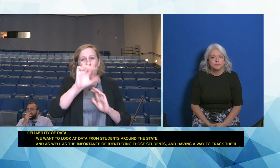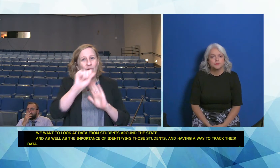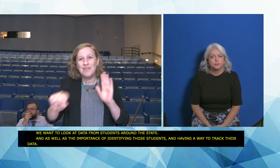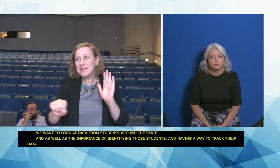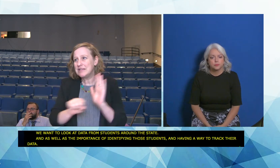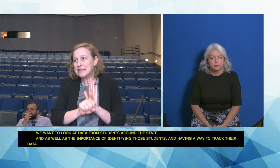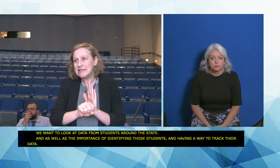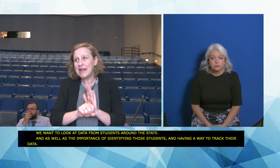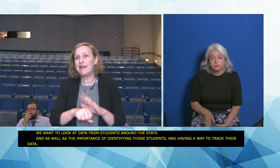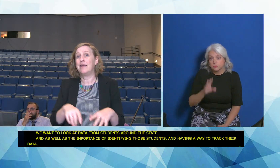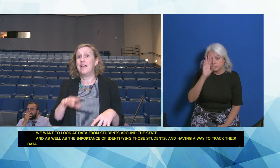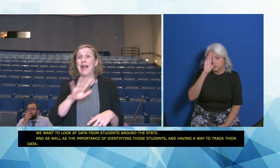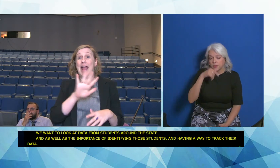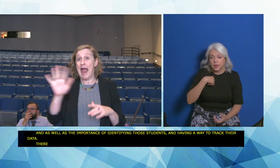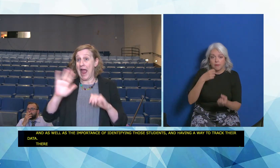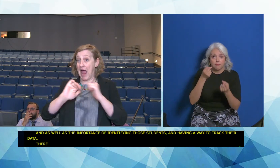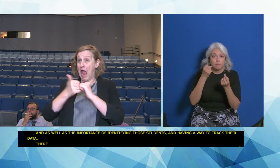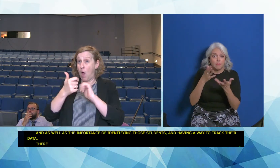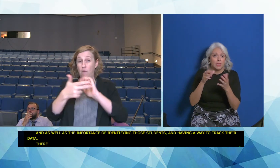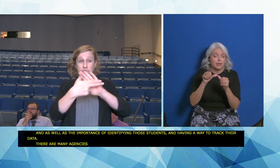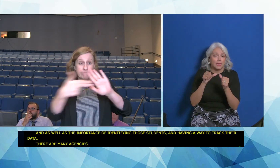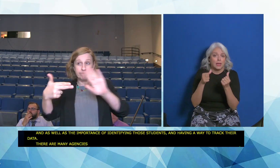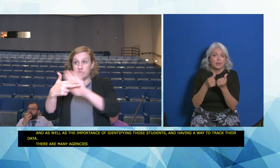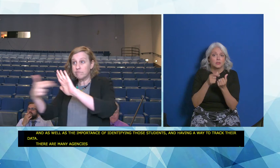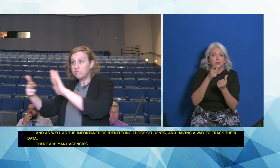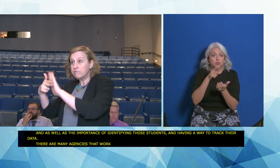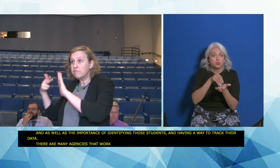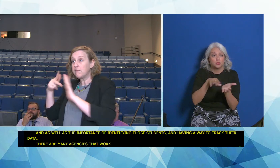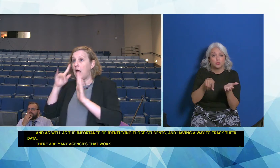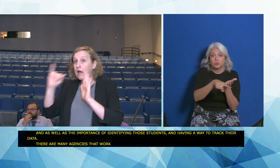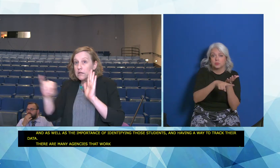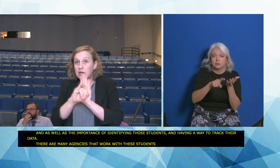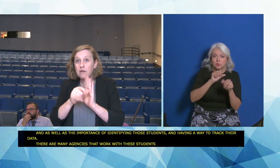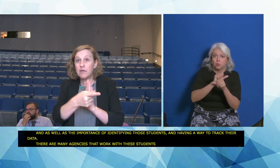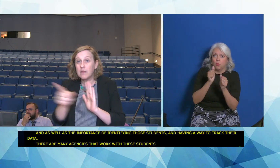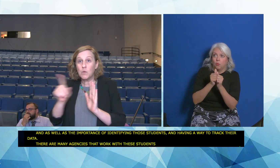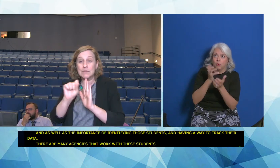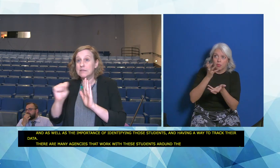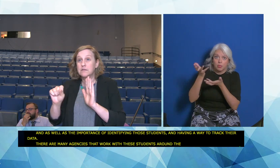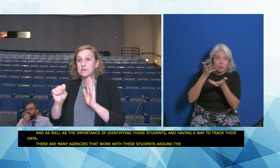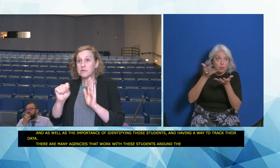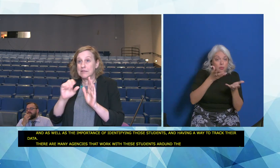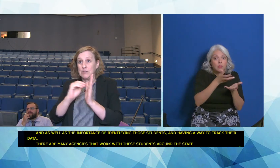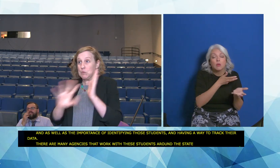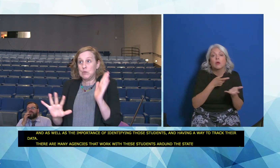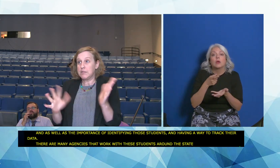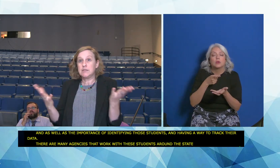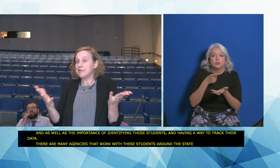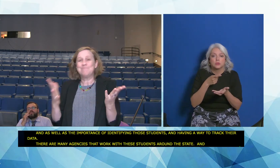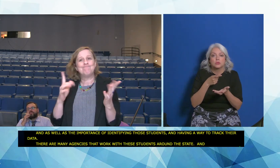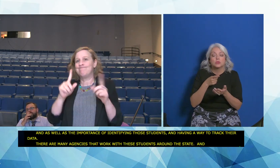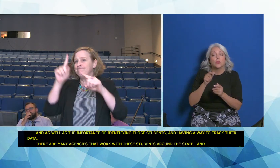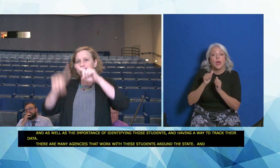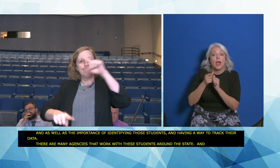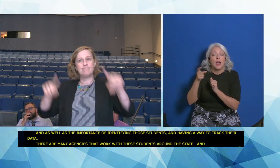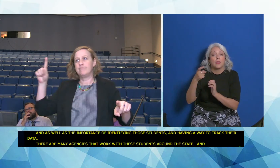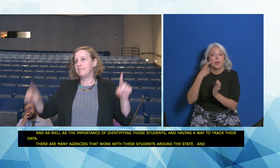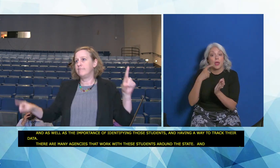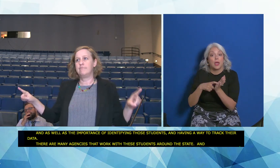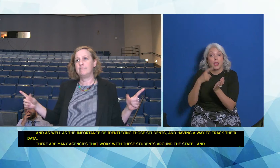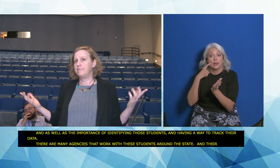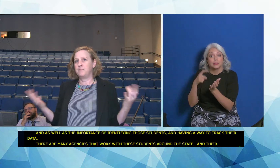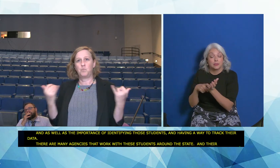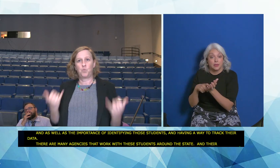There are many agencies that work with these students around the state, and their identifier within